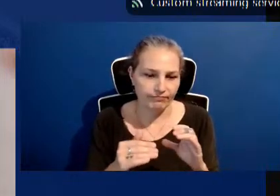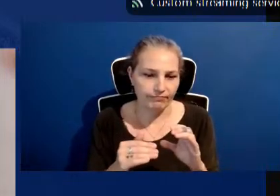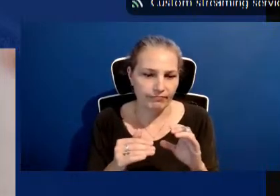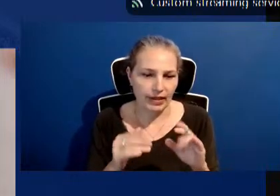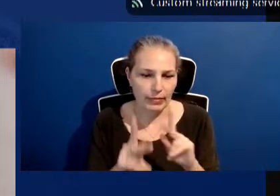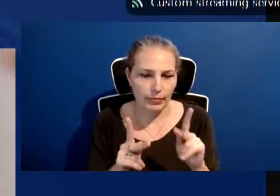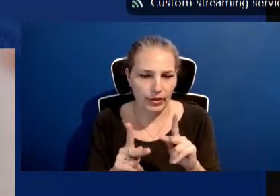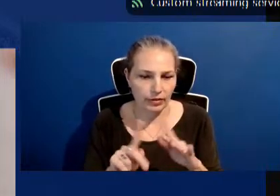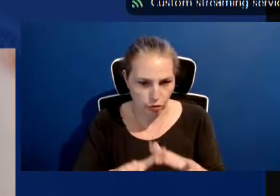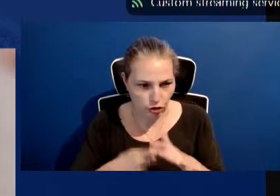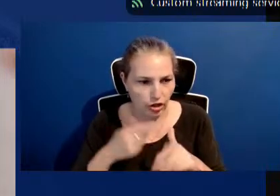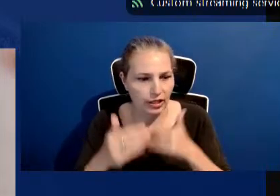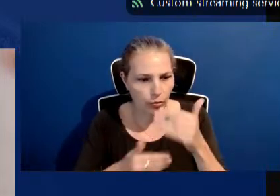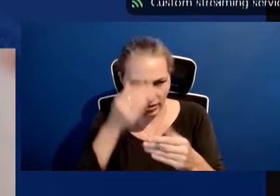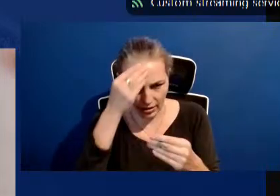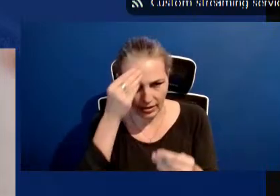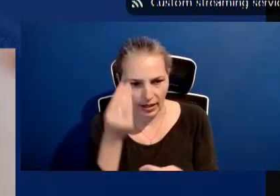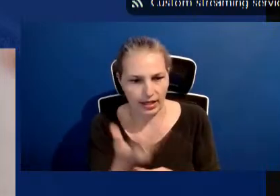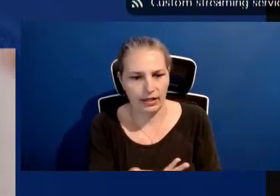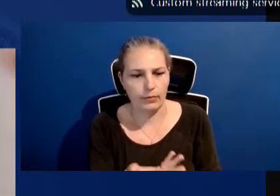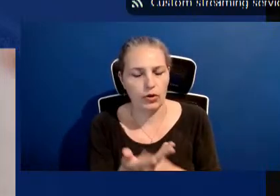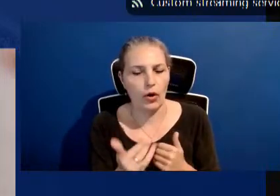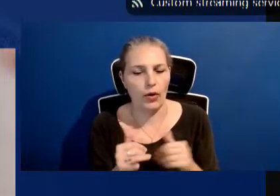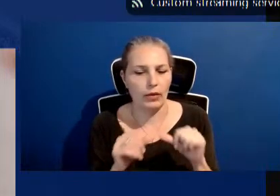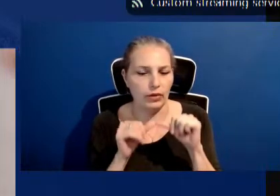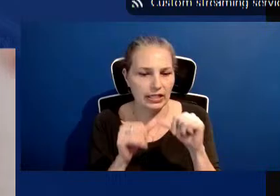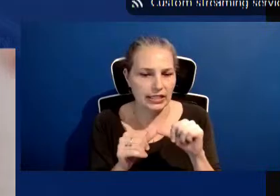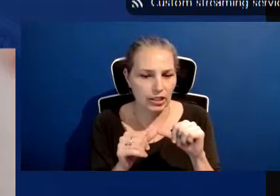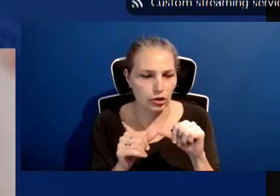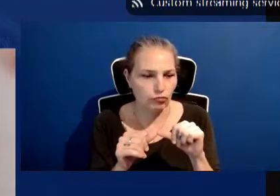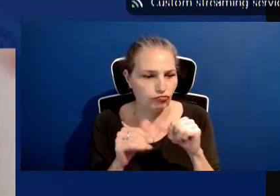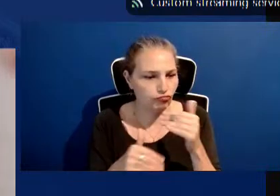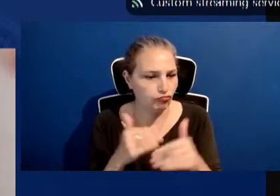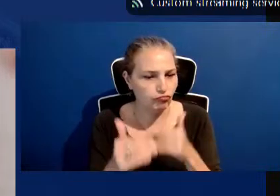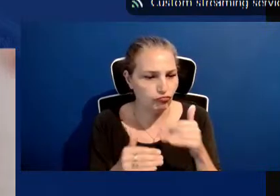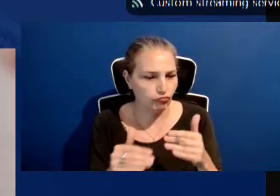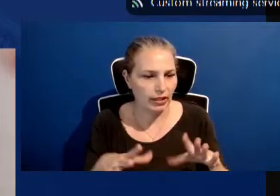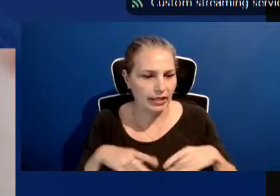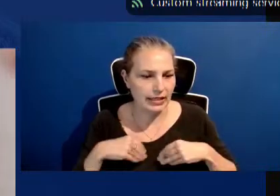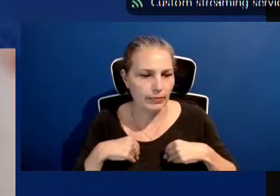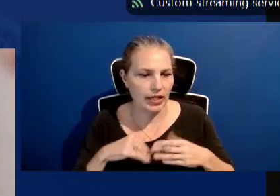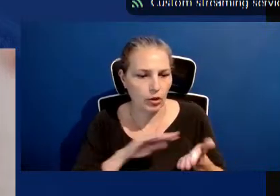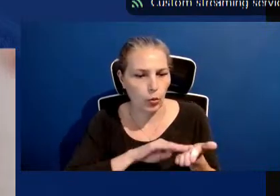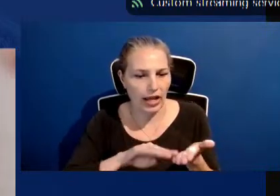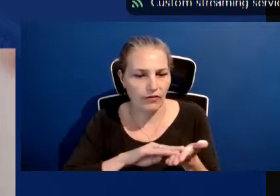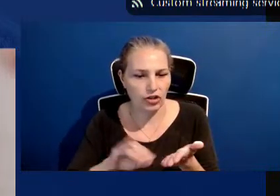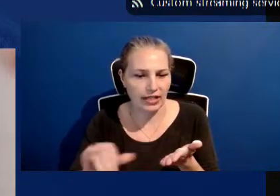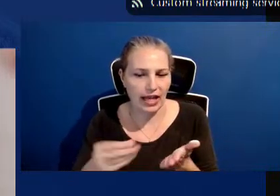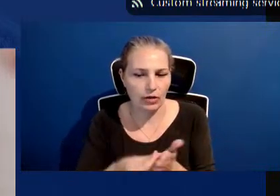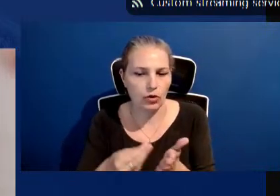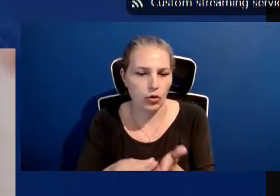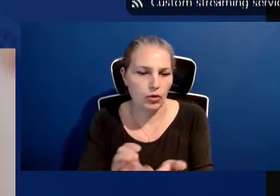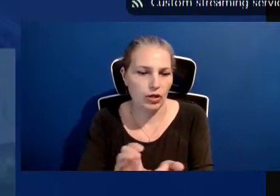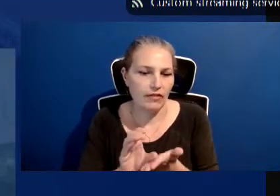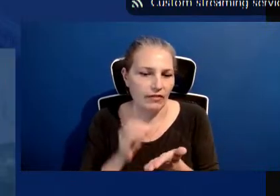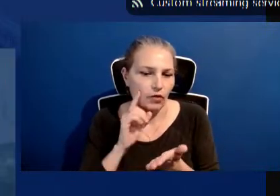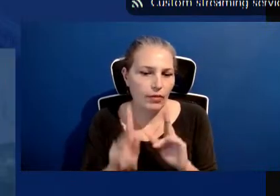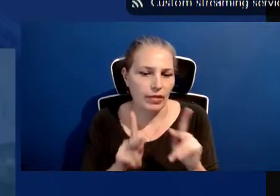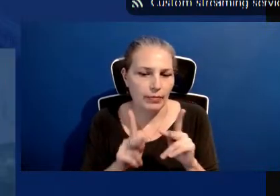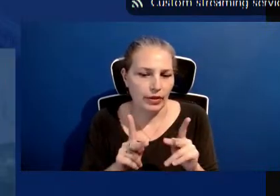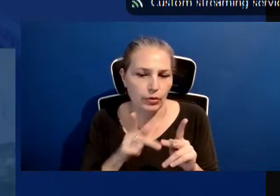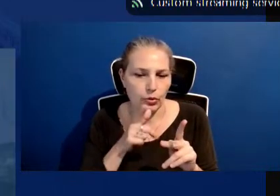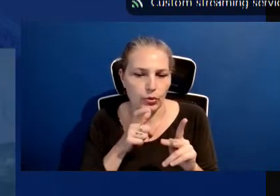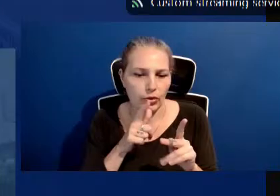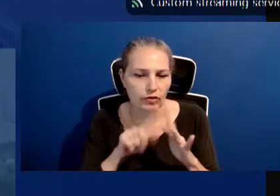as people initiate or continue in the process. And I think that concludes my slides. We'll check on the next